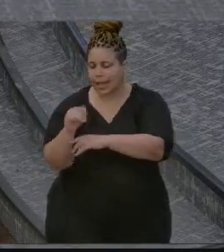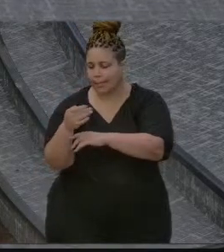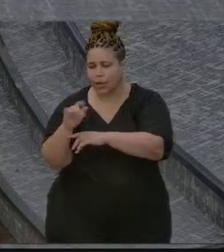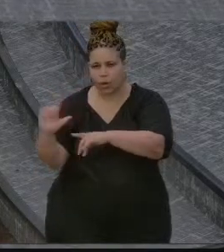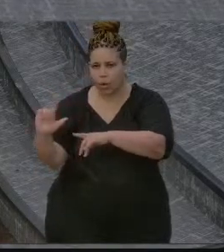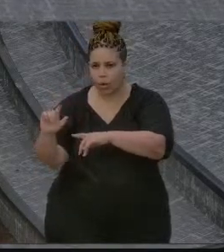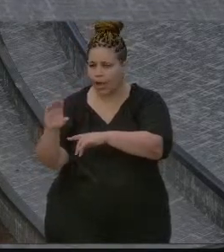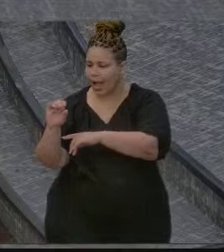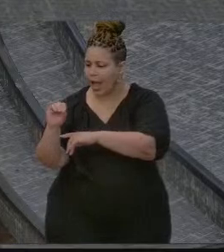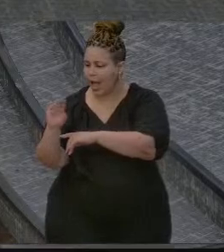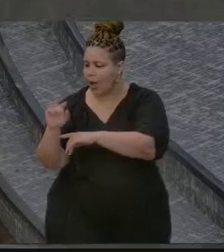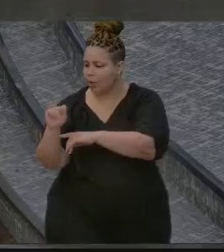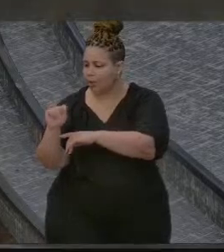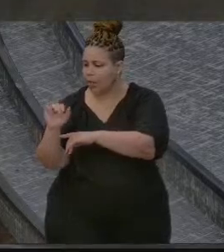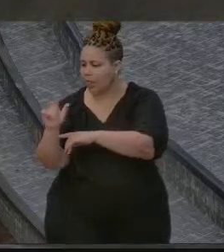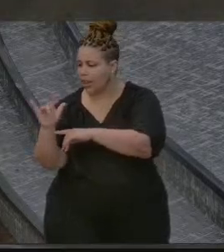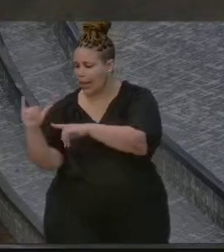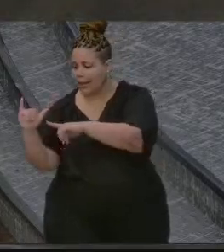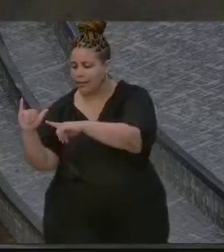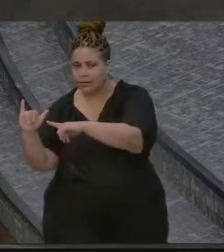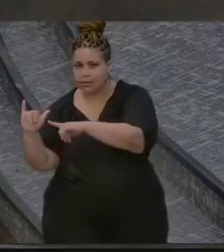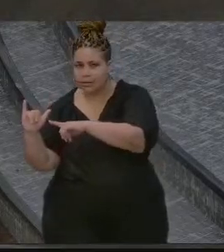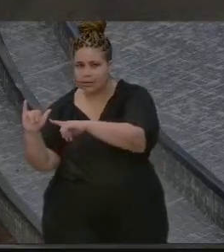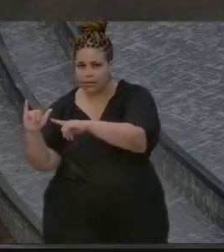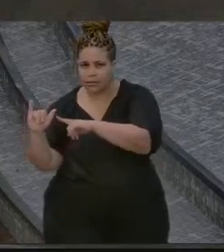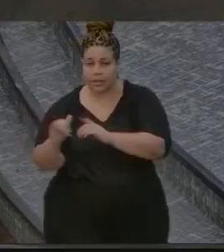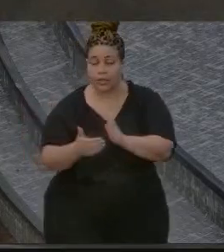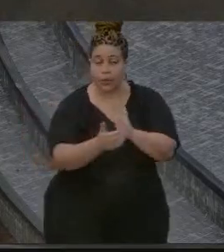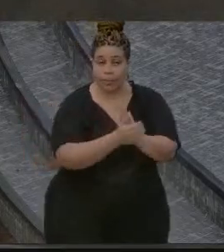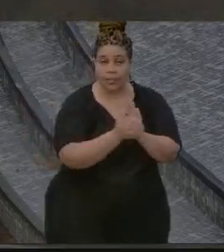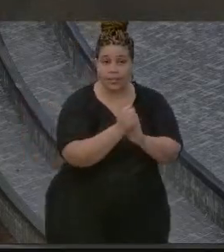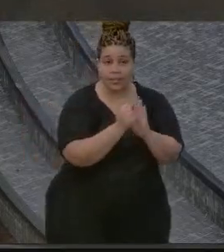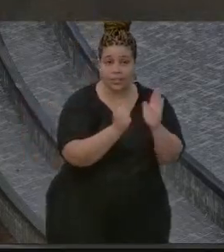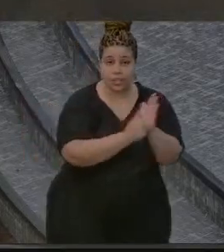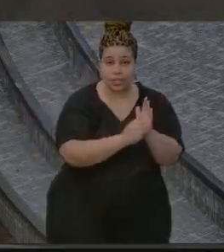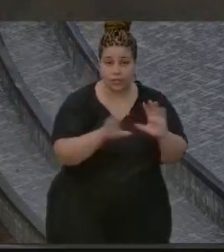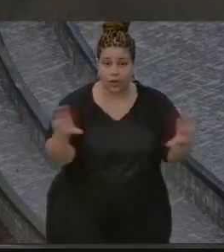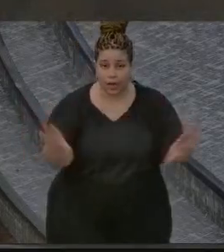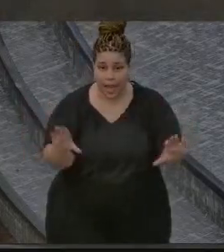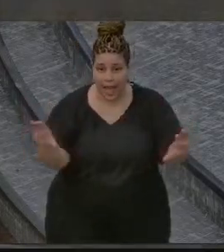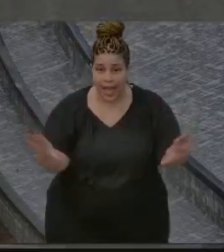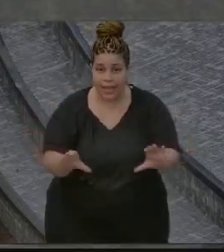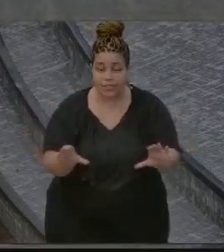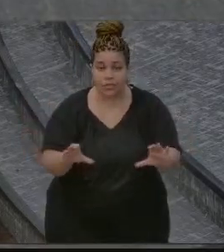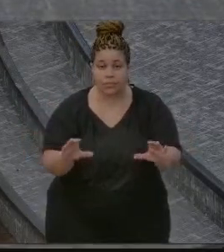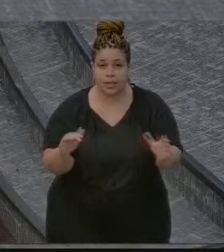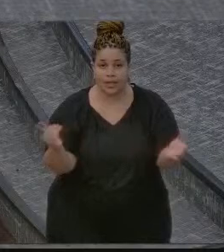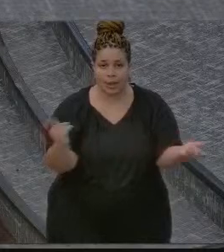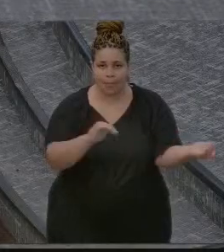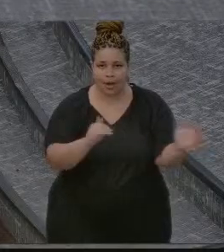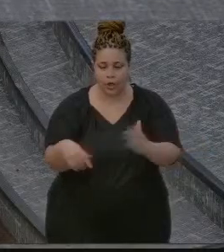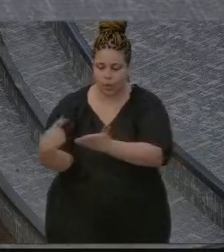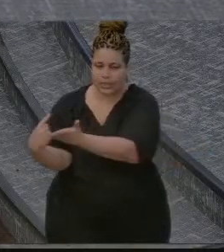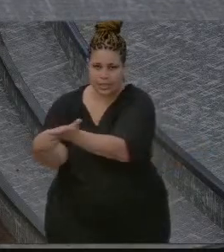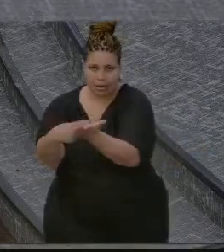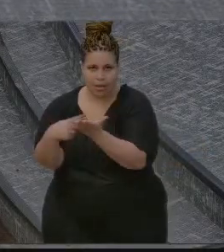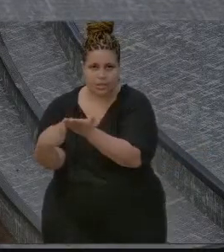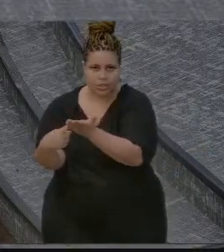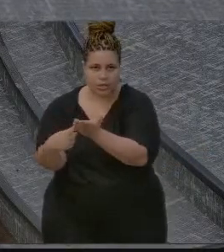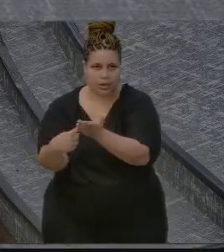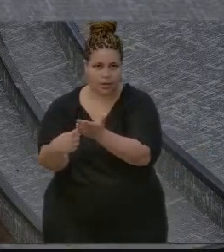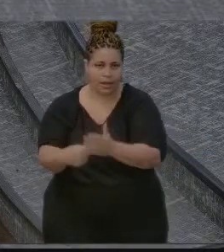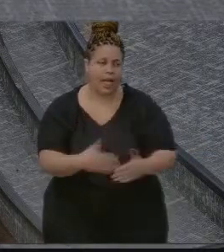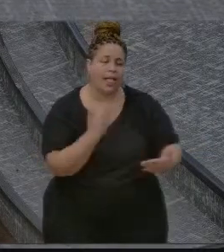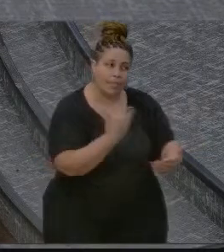saying that you want to amend the agenda for that to be an action item versus a discussion item. Thank you so much. Discussion and action.